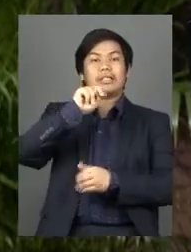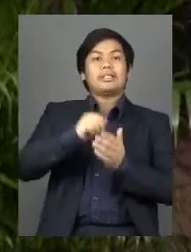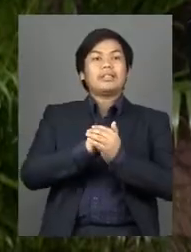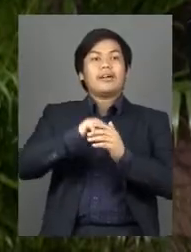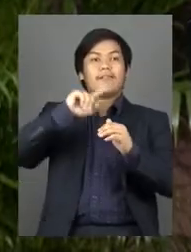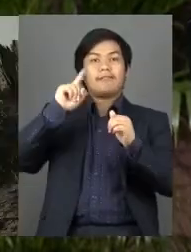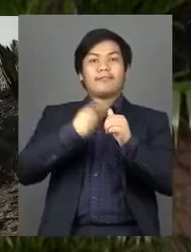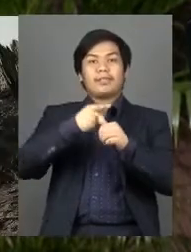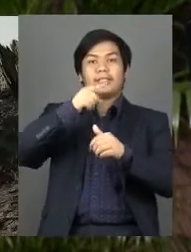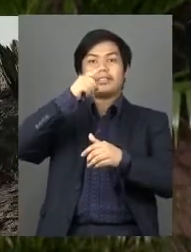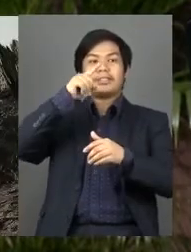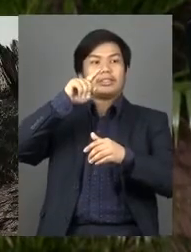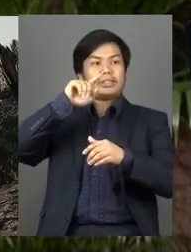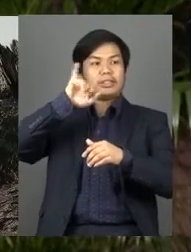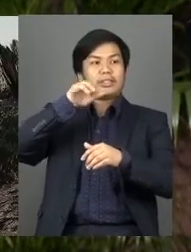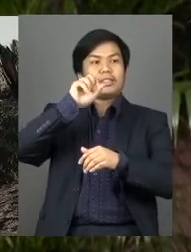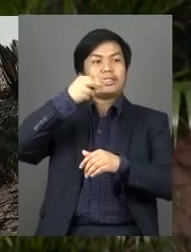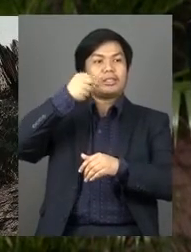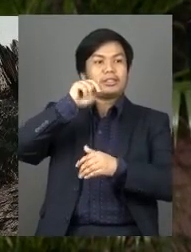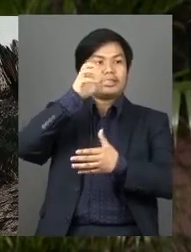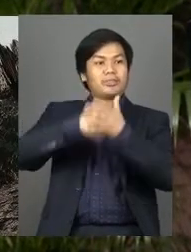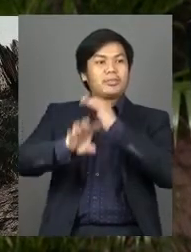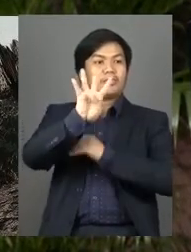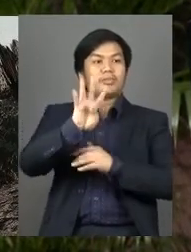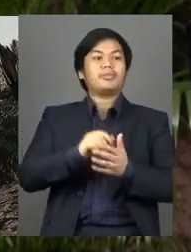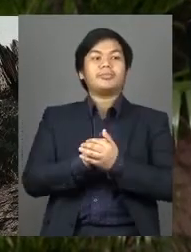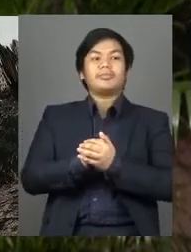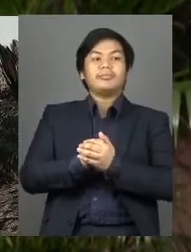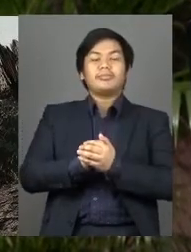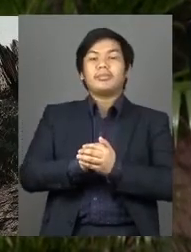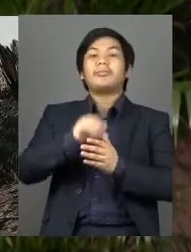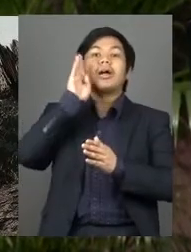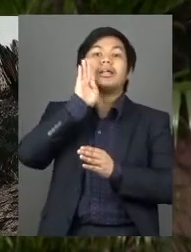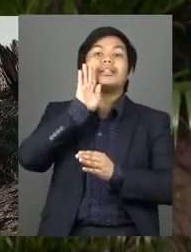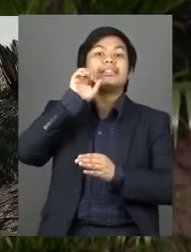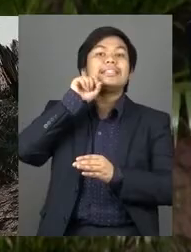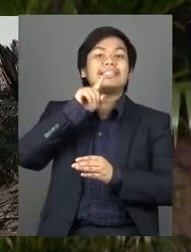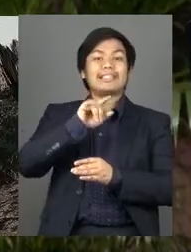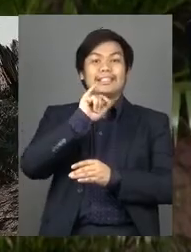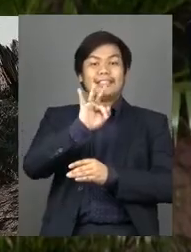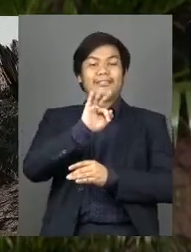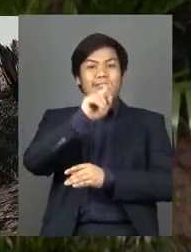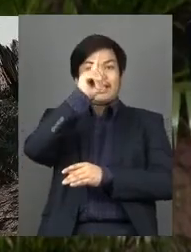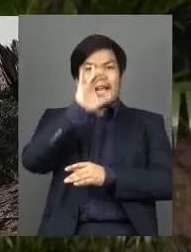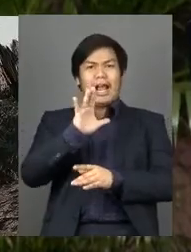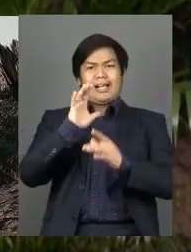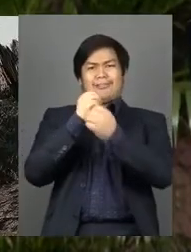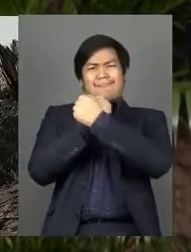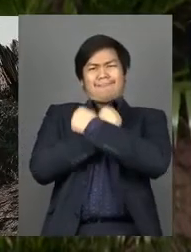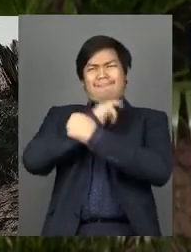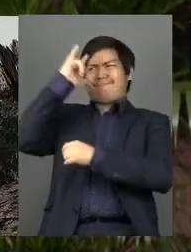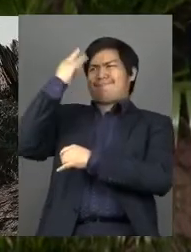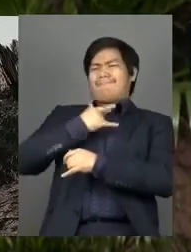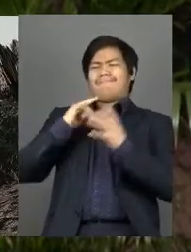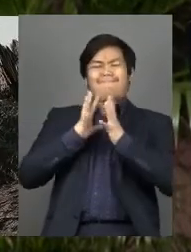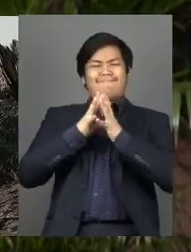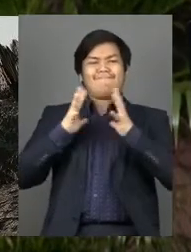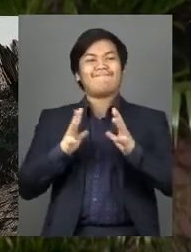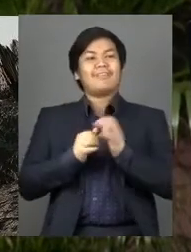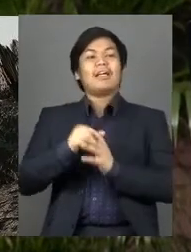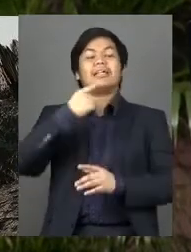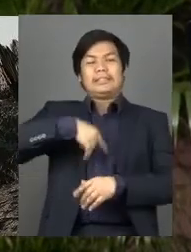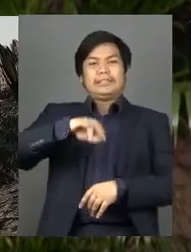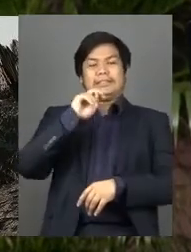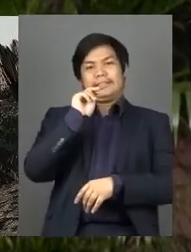John 4:11 to 12. He said, "Beloved, if God so loved us, we also ought